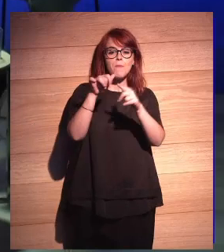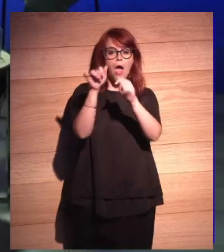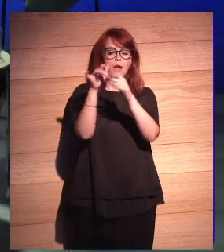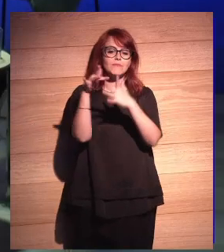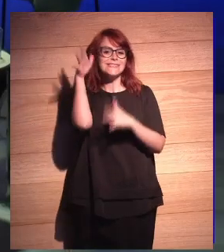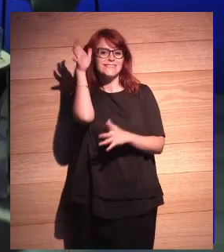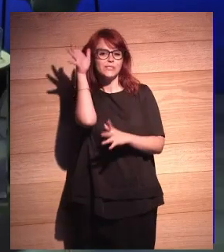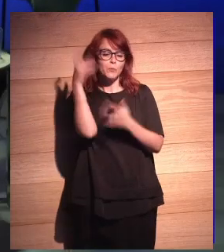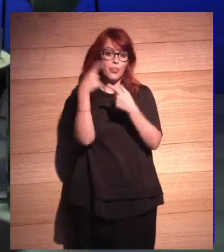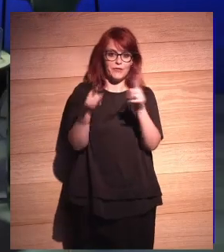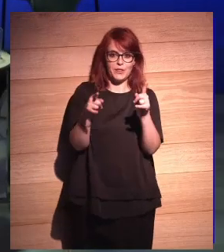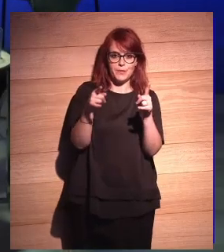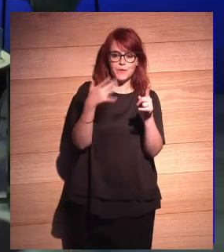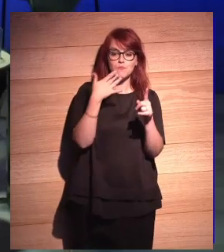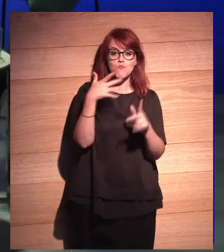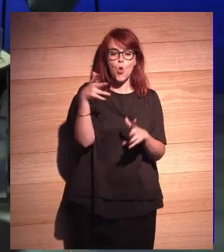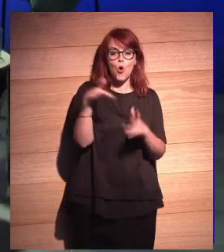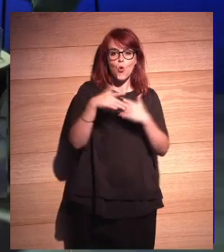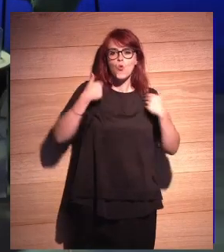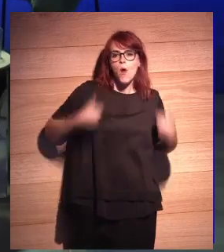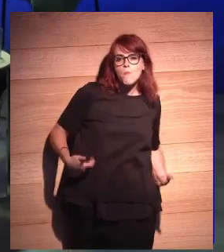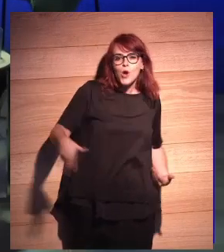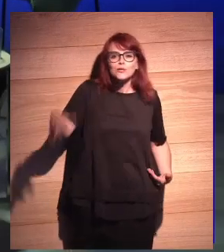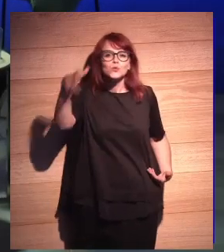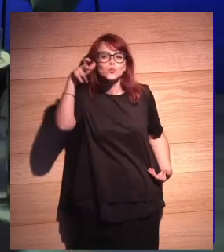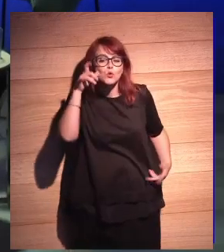it into a different